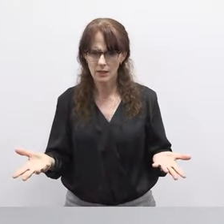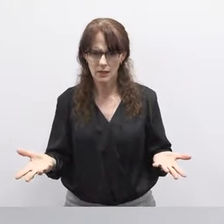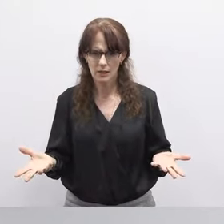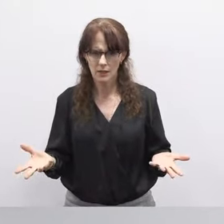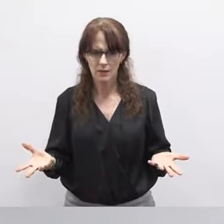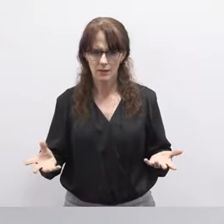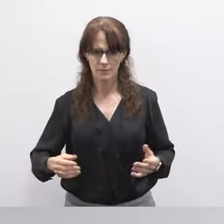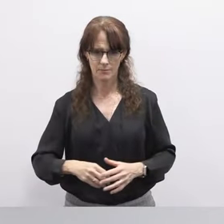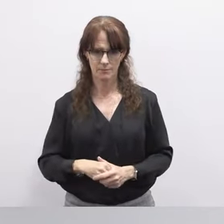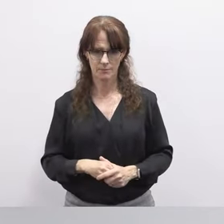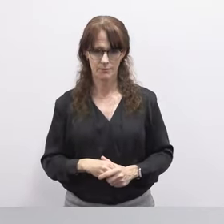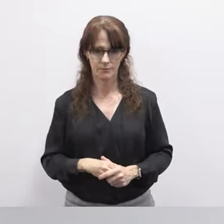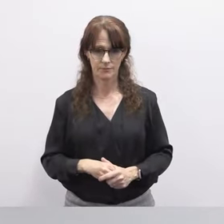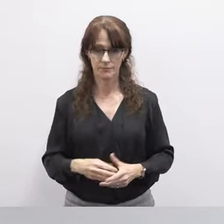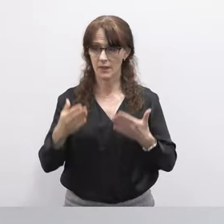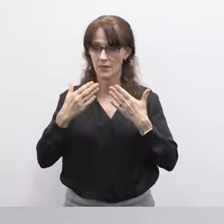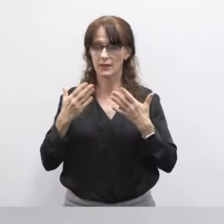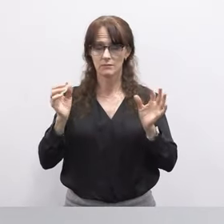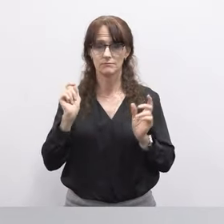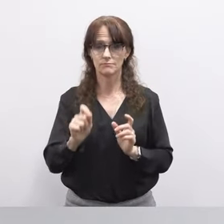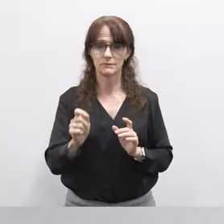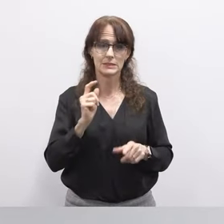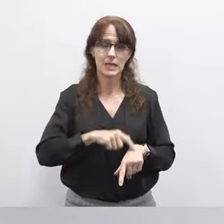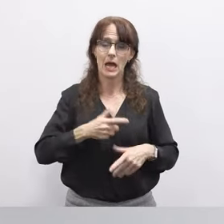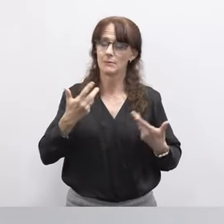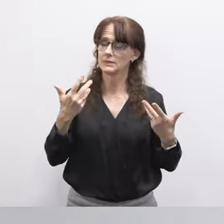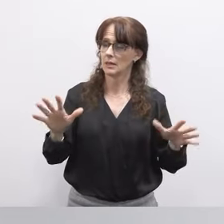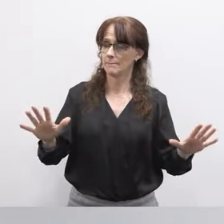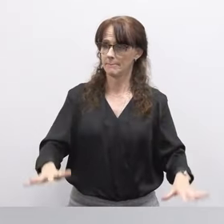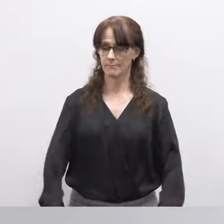accept any less. Thank you, Sergio. Your time is up.